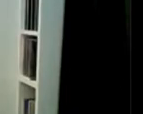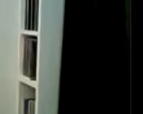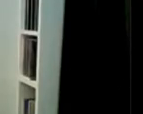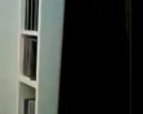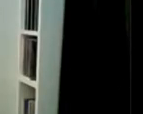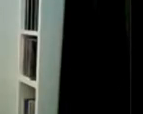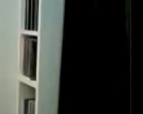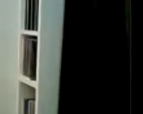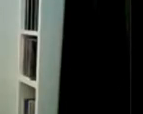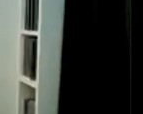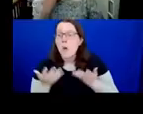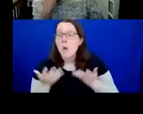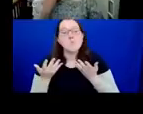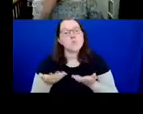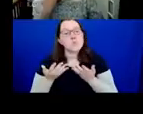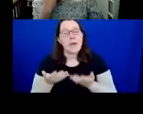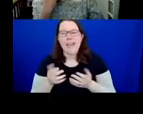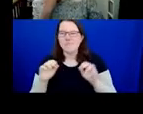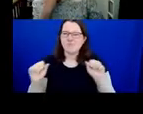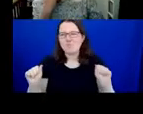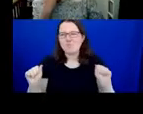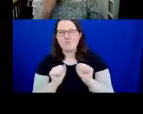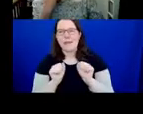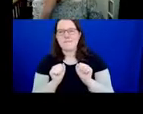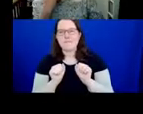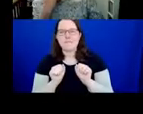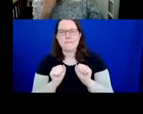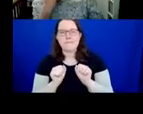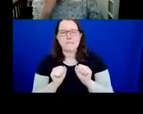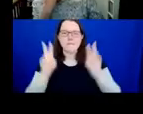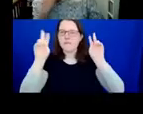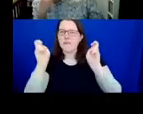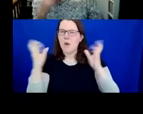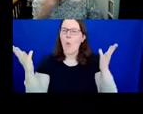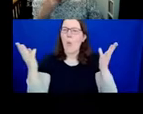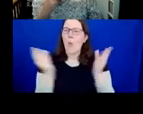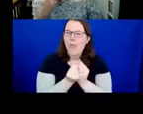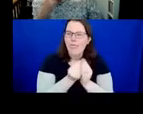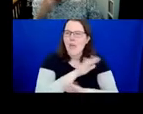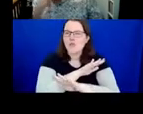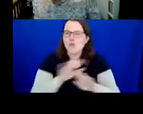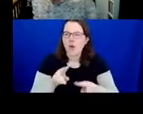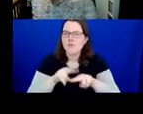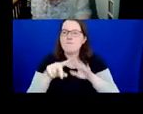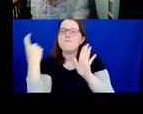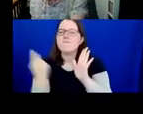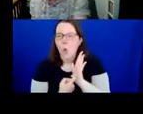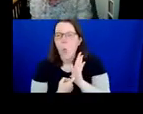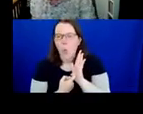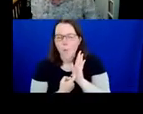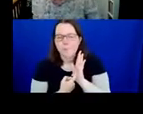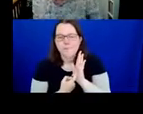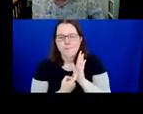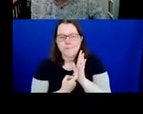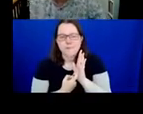So my talk today, very briefly, is called With Not For. And it explores, looks